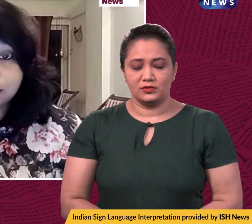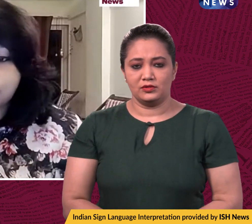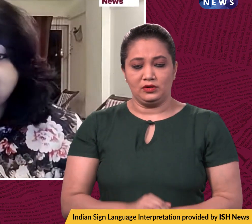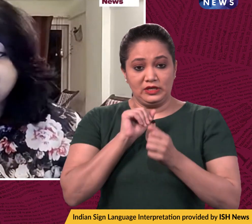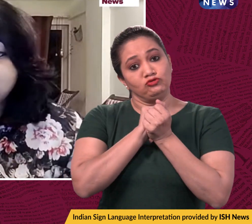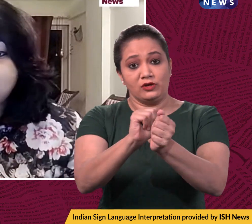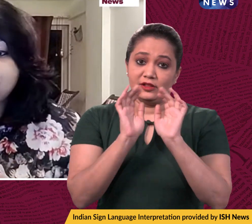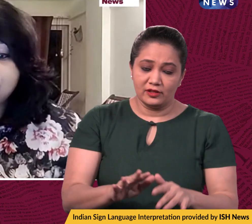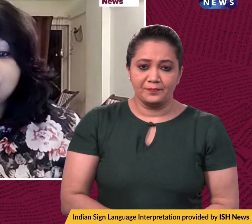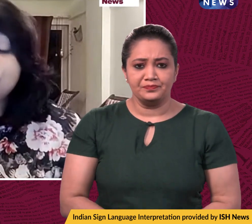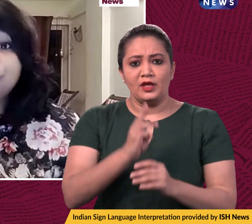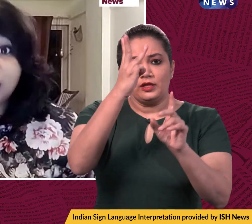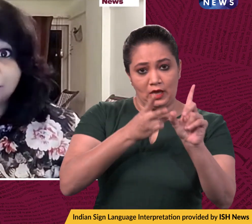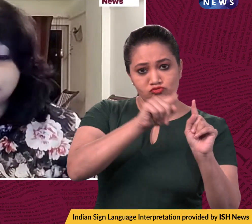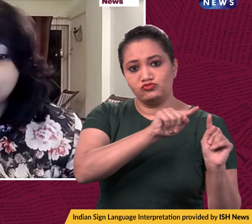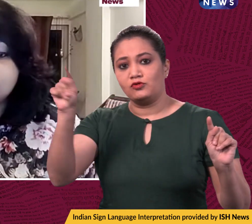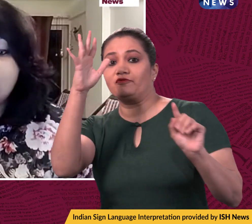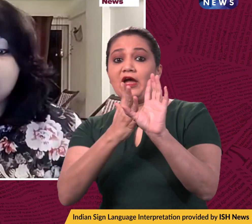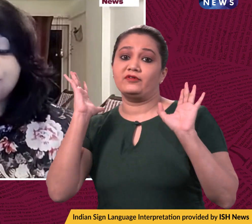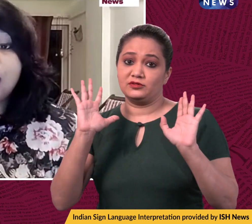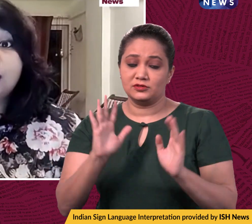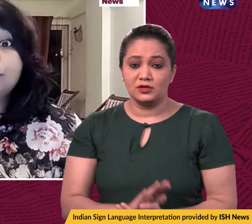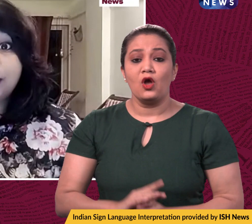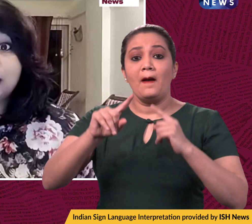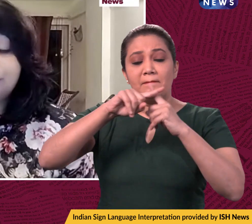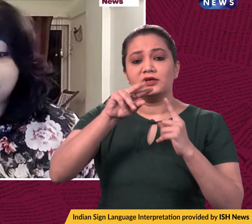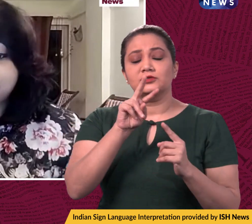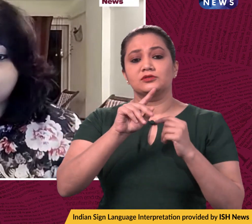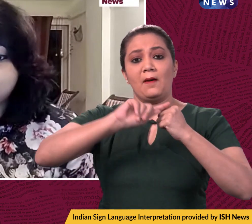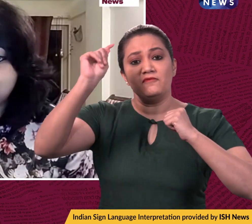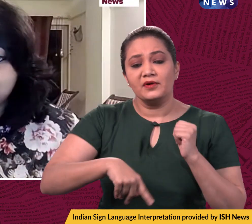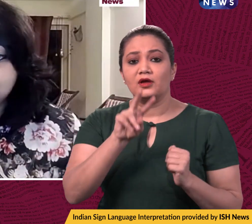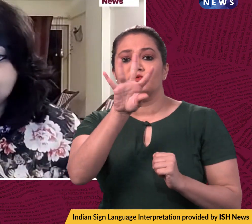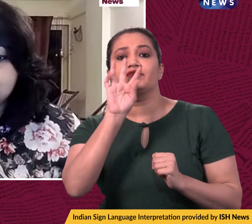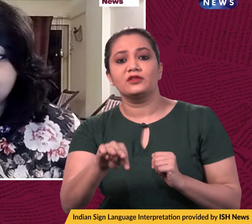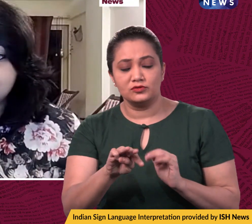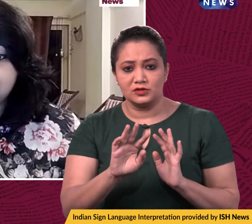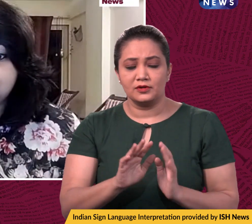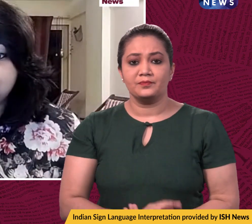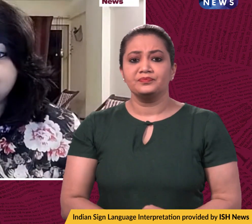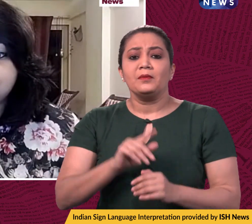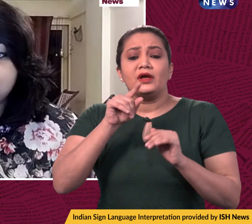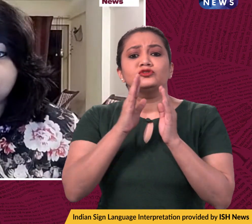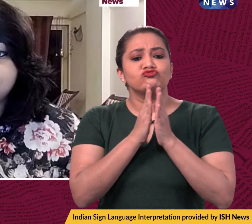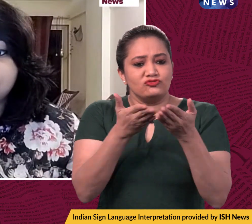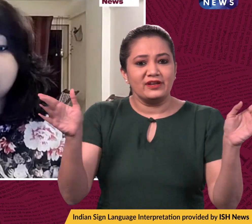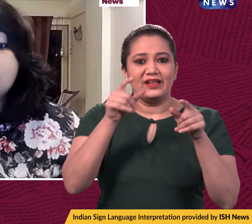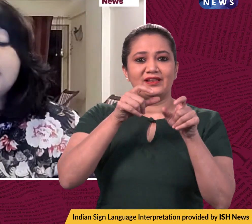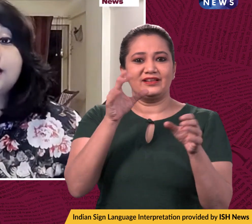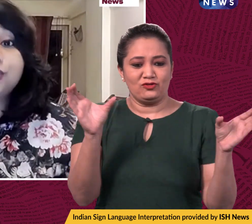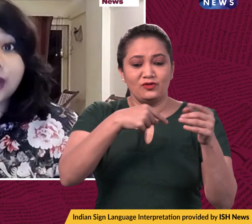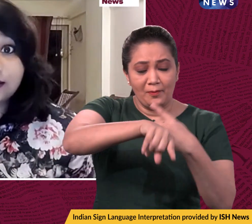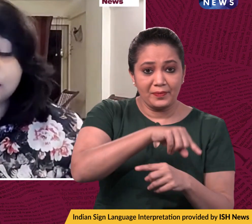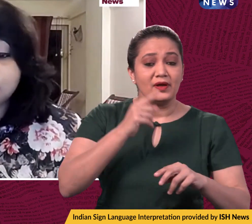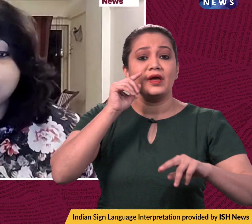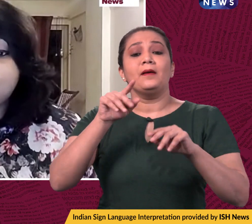jail term of 3 to 5 years and a fine of 25,000 rupees in the case of people from general categories,